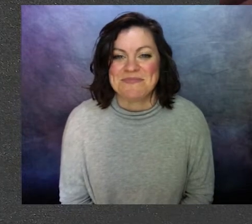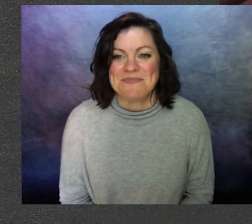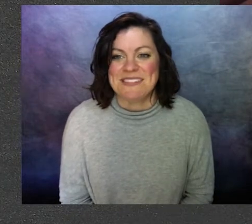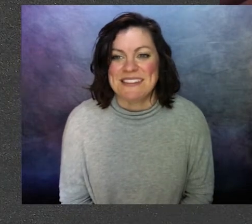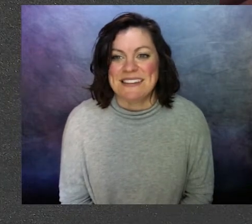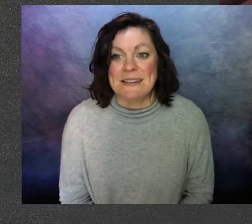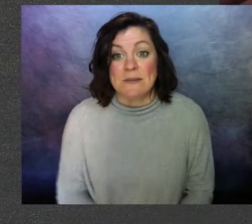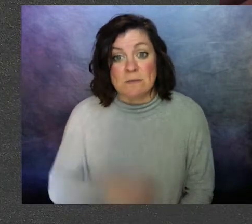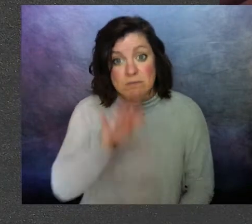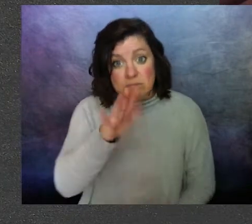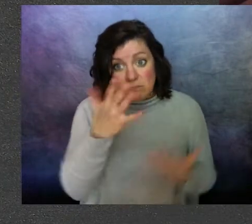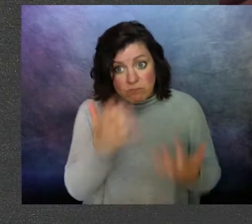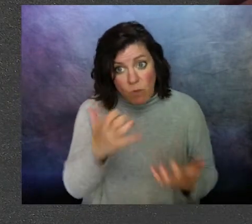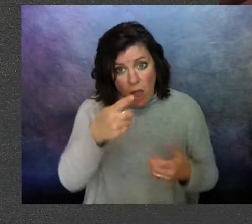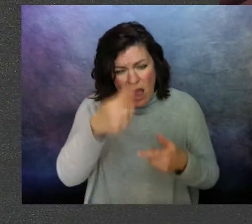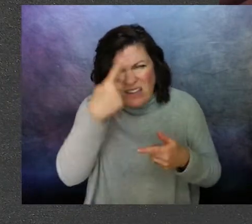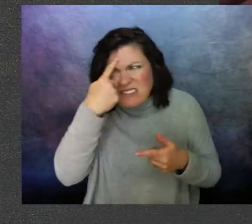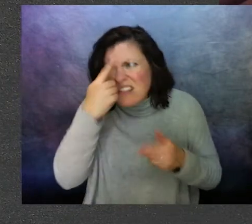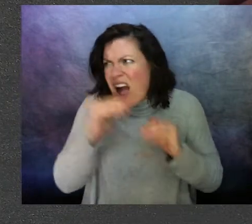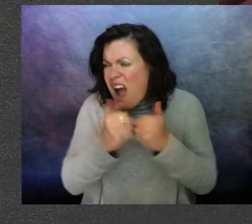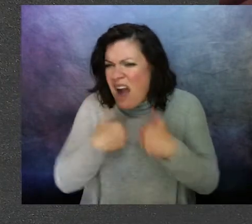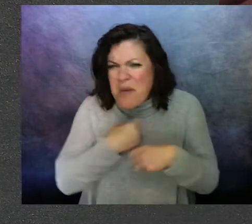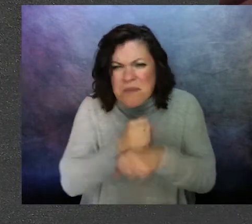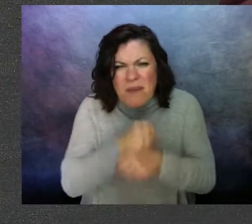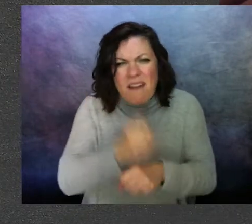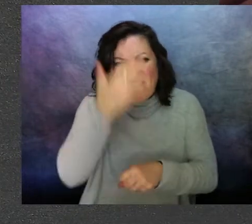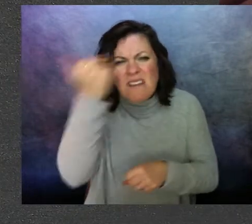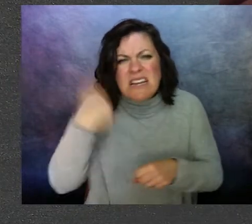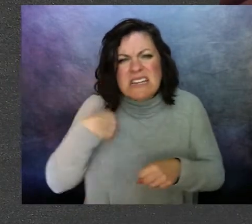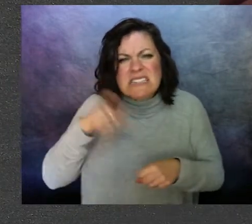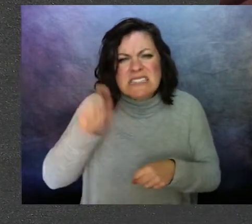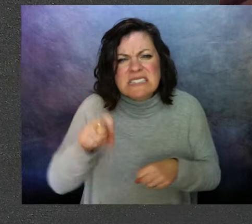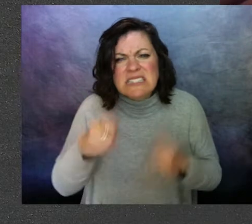You know, if you want directions on how to make these luminaries, just go to